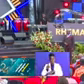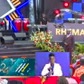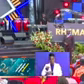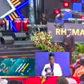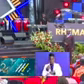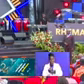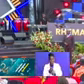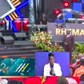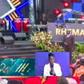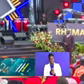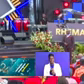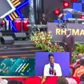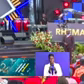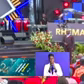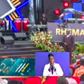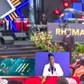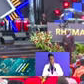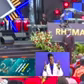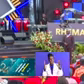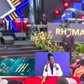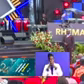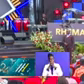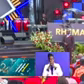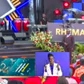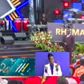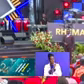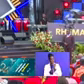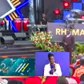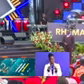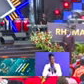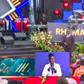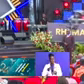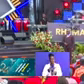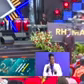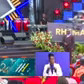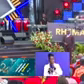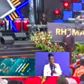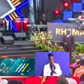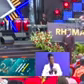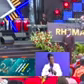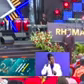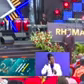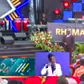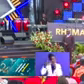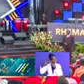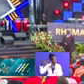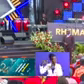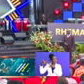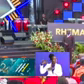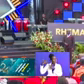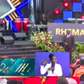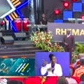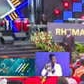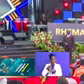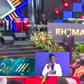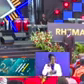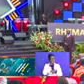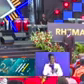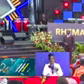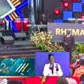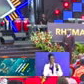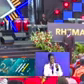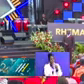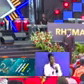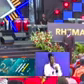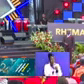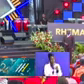a big deep root in our foundation I remember many years ago I will not call the name of the nation just to